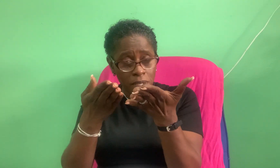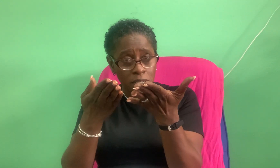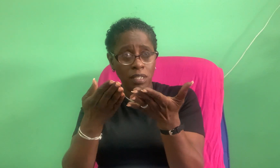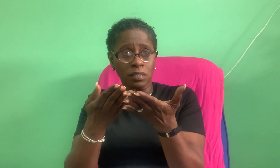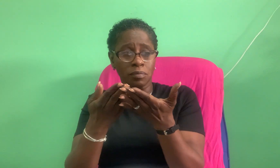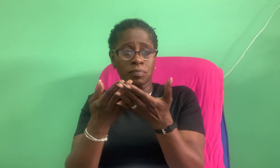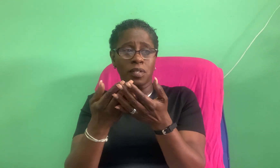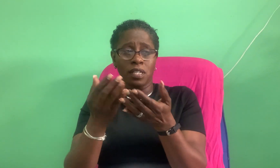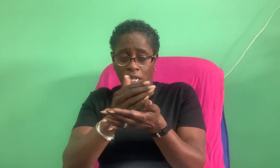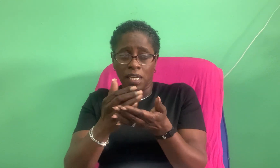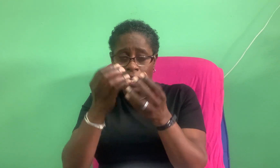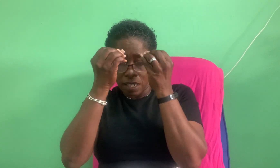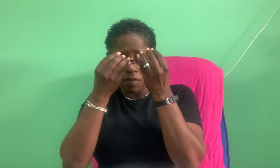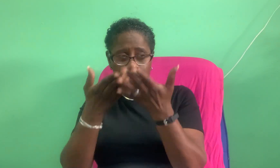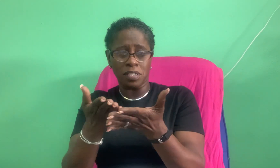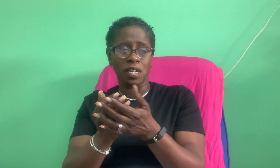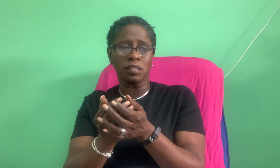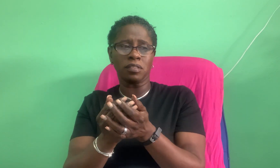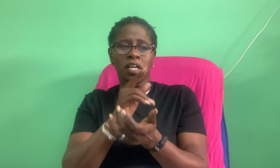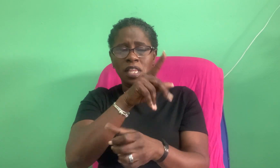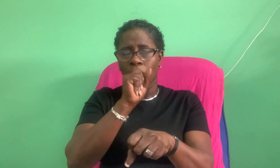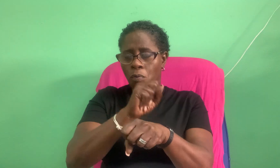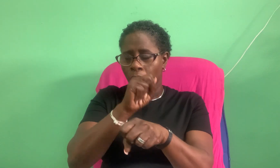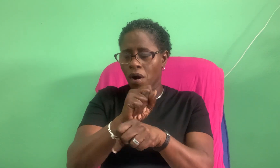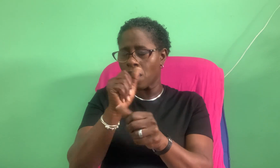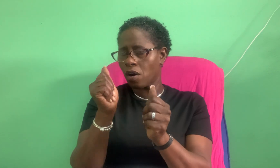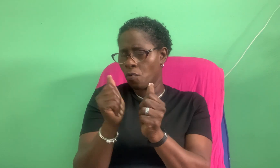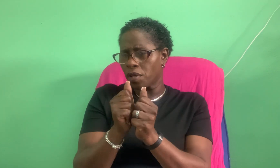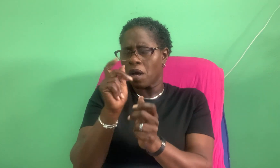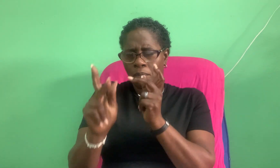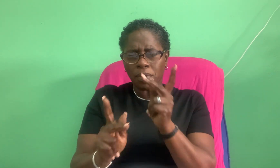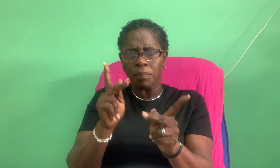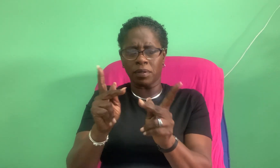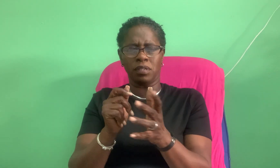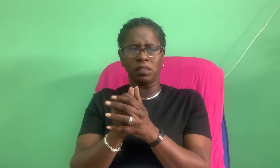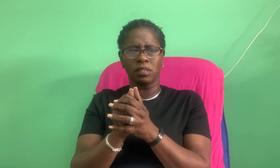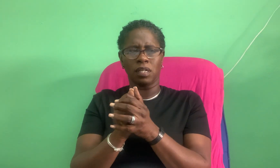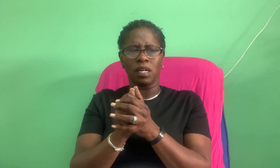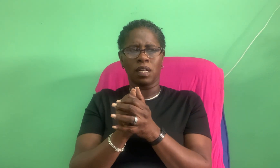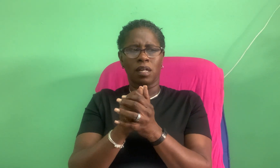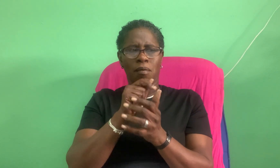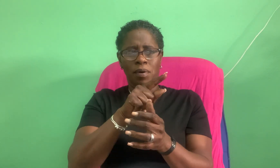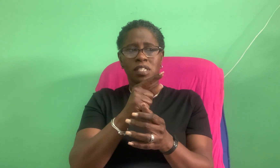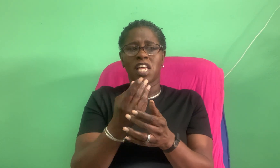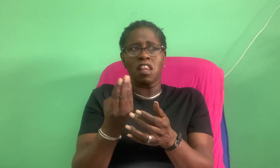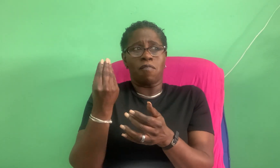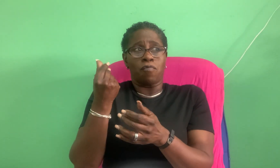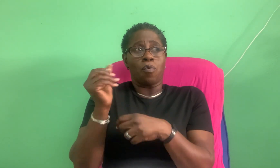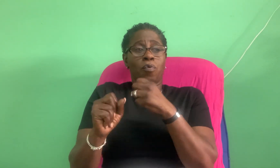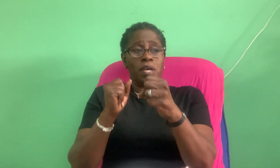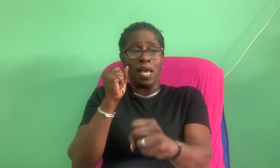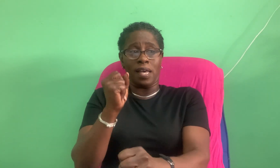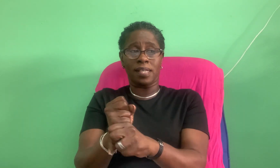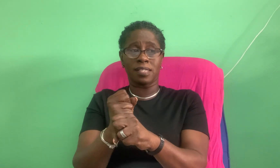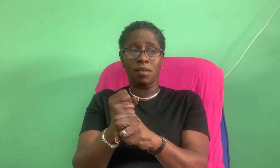small organization. Just for a little bit of context, we work with a small number of clients at any given time, but in the last couple of years of us